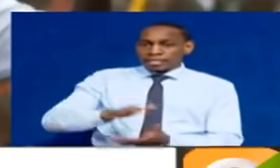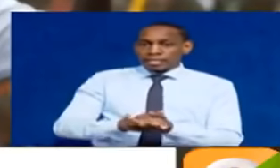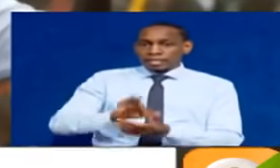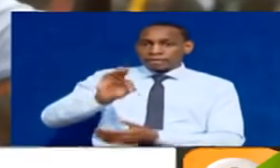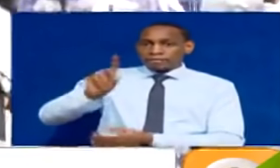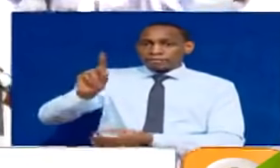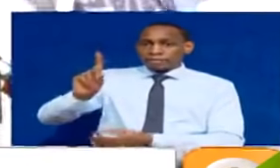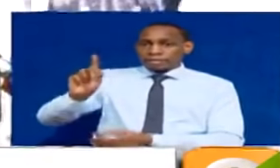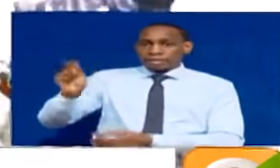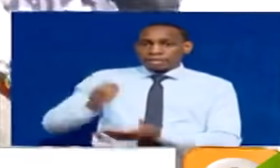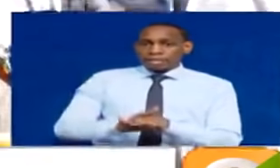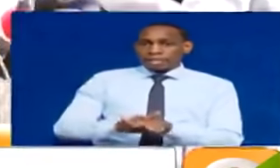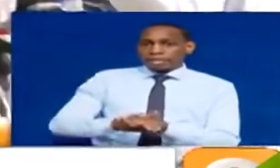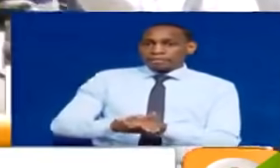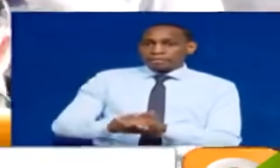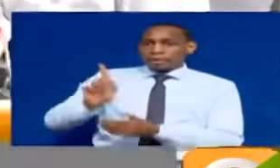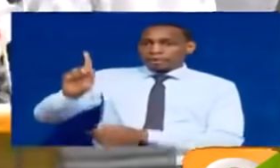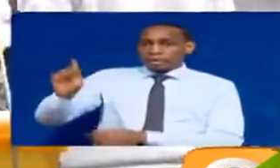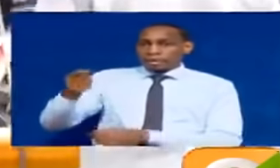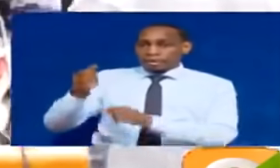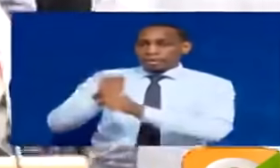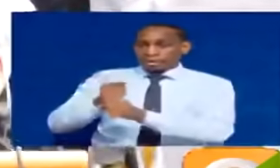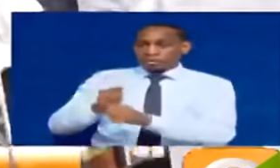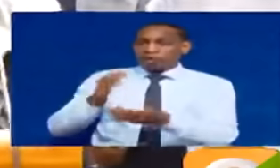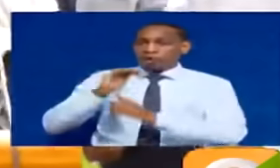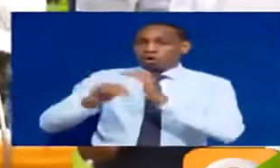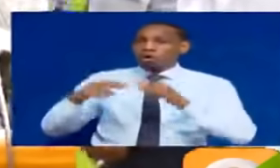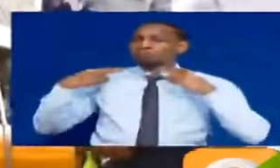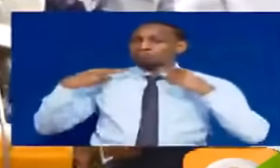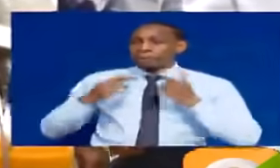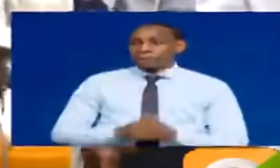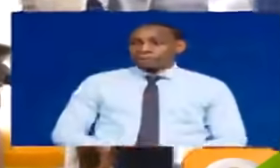One Kenya Alliance at ransom. Sam Ogina, Citizen TV, Nairobi.